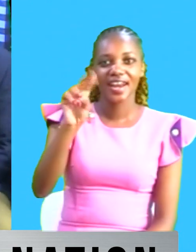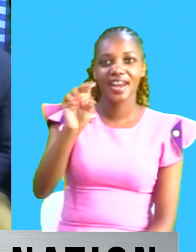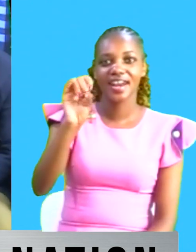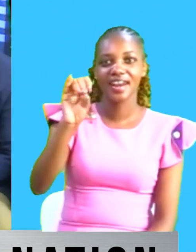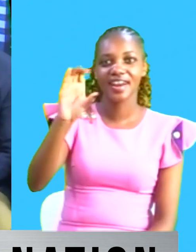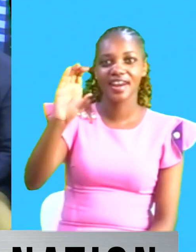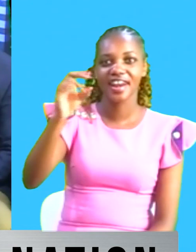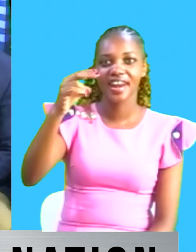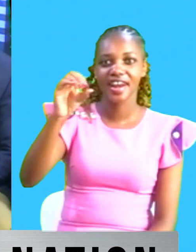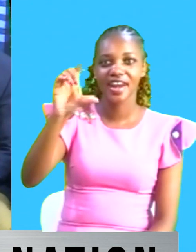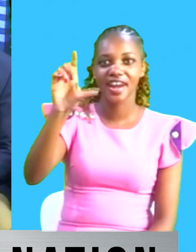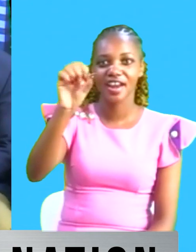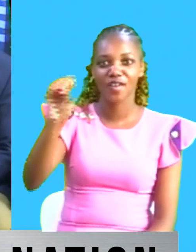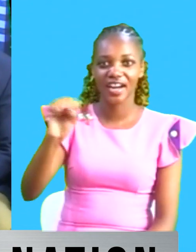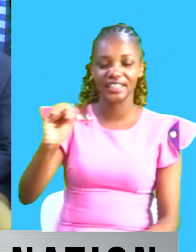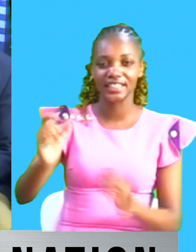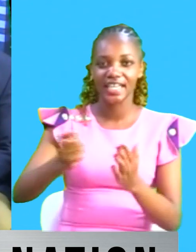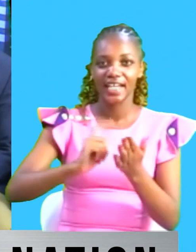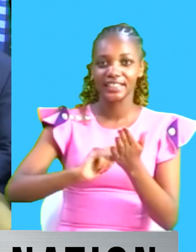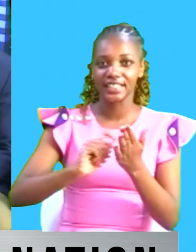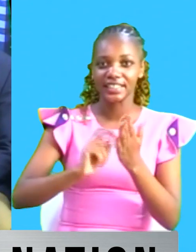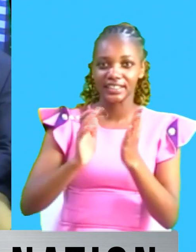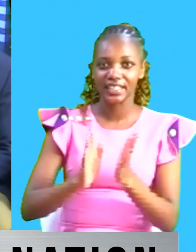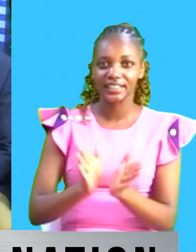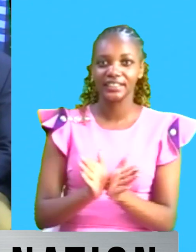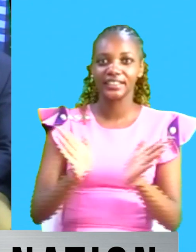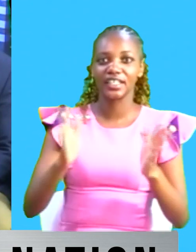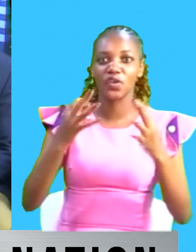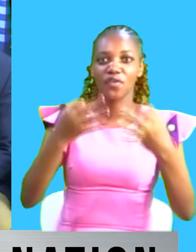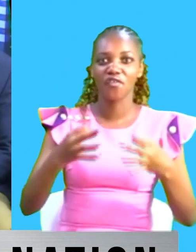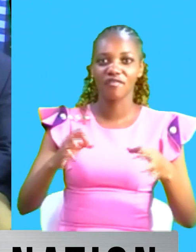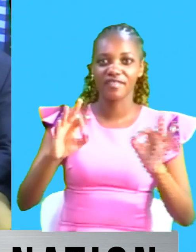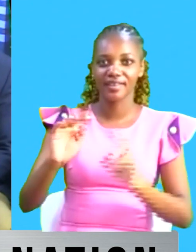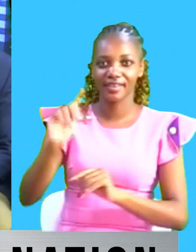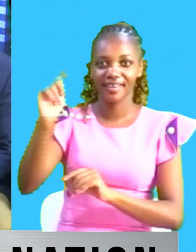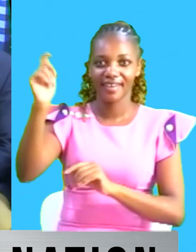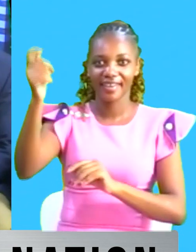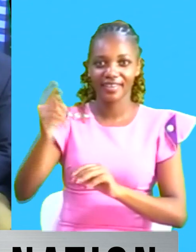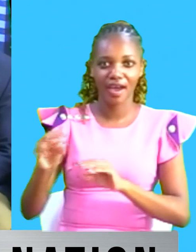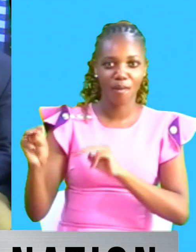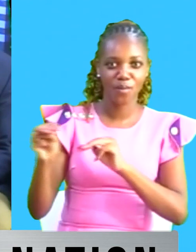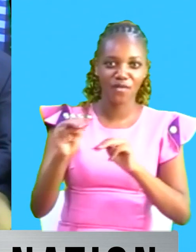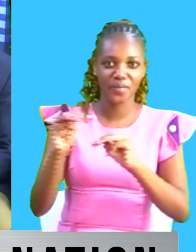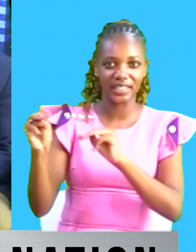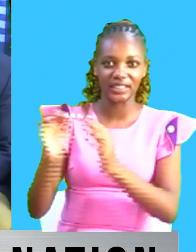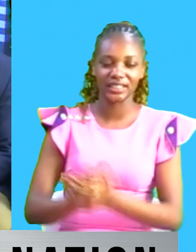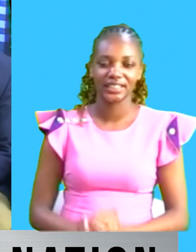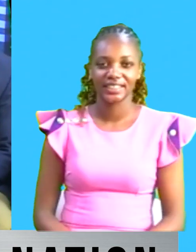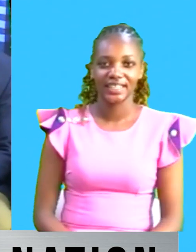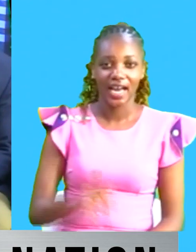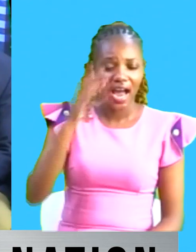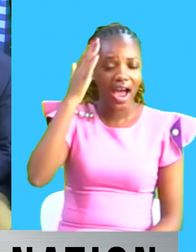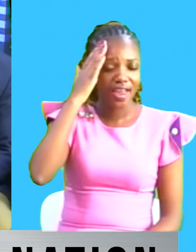Jonah. Secretary General, Free Kenya Movement. I hope I got it correctly. Yeah, you got it correct. Yeah. Yeah, you know